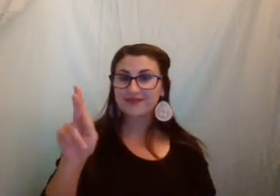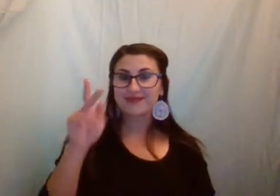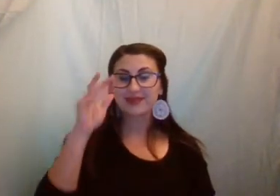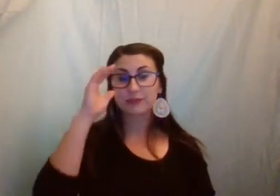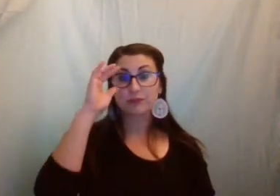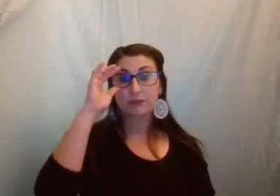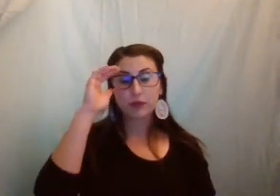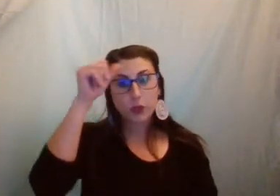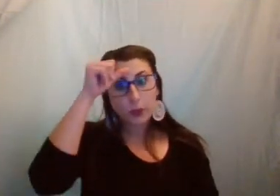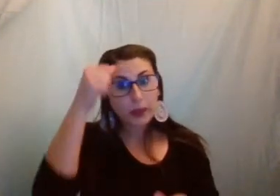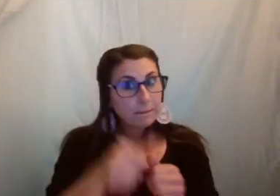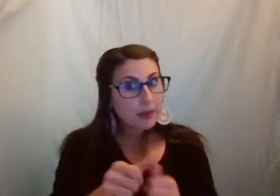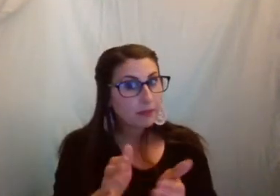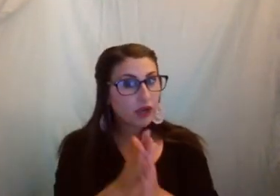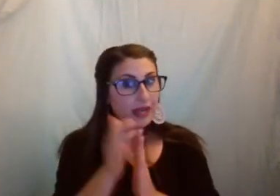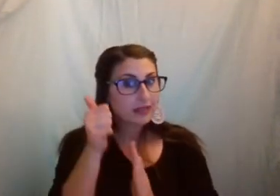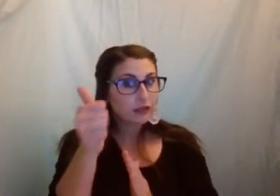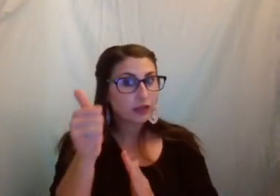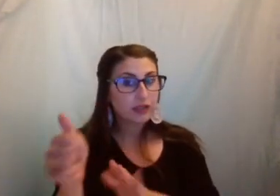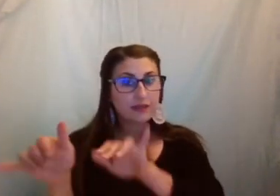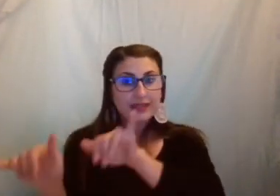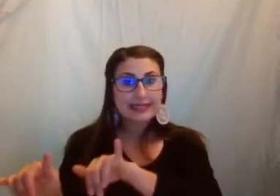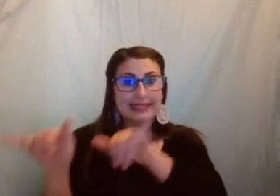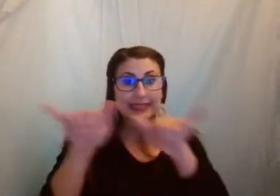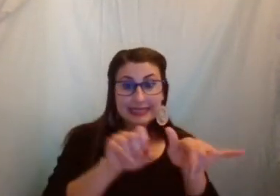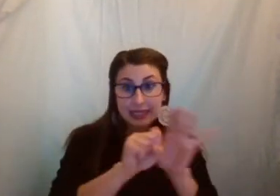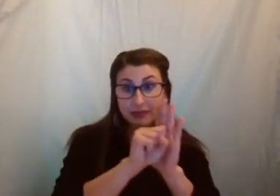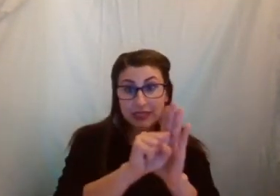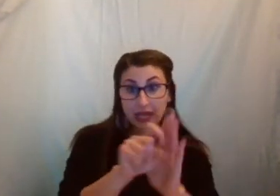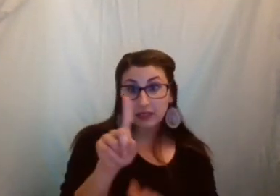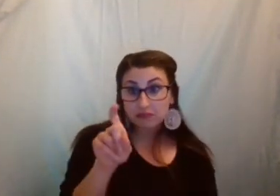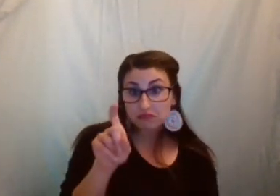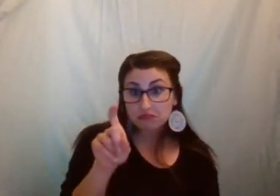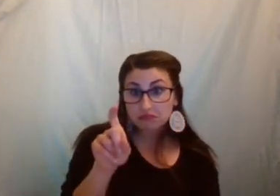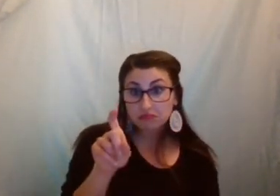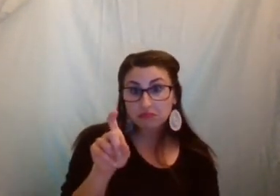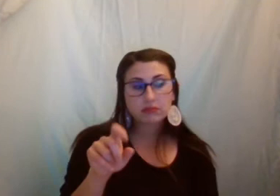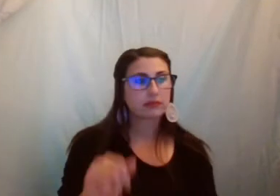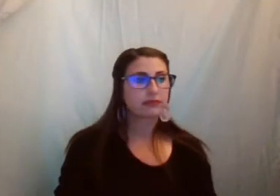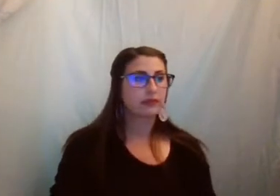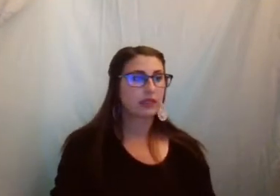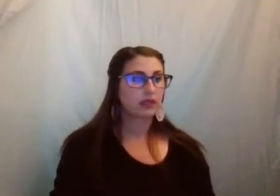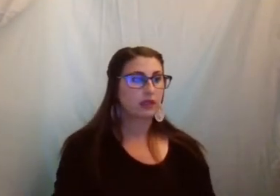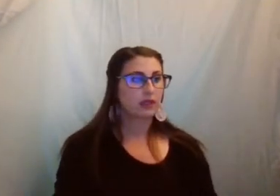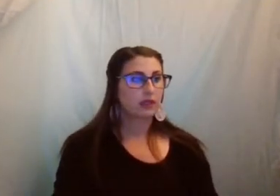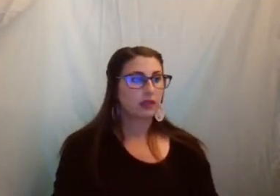Okay, so remember, ask yourself, are they the same sign